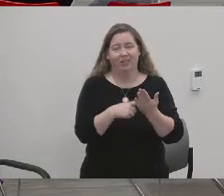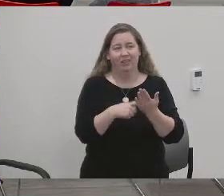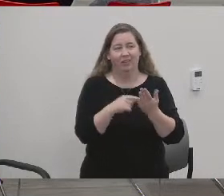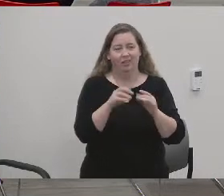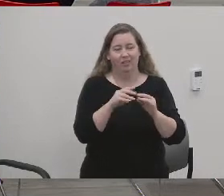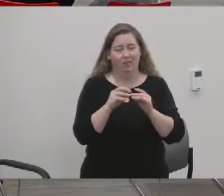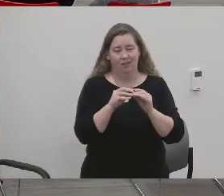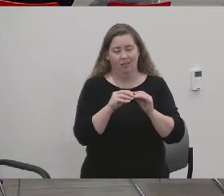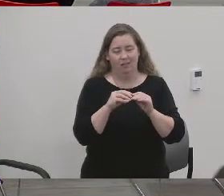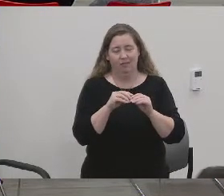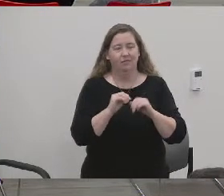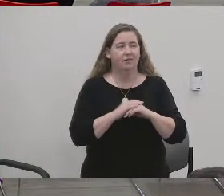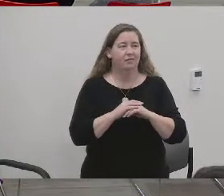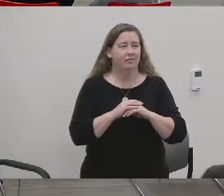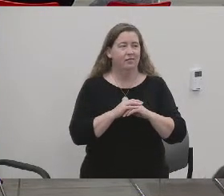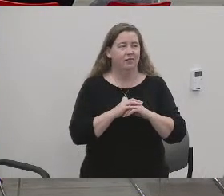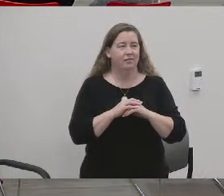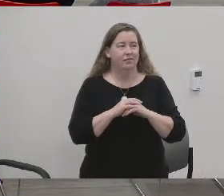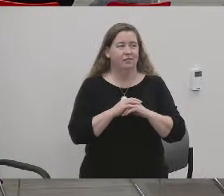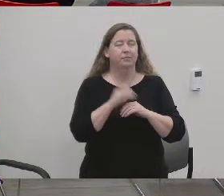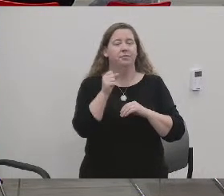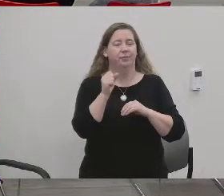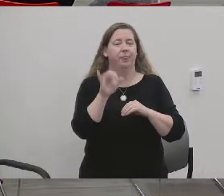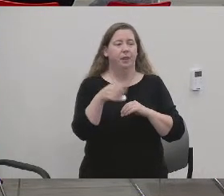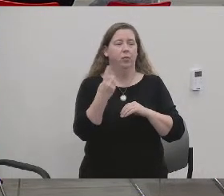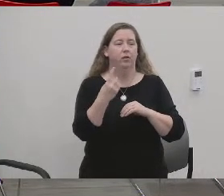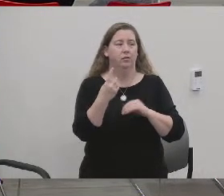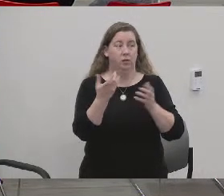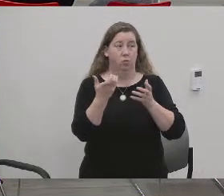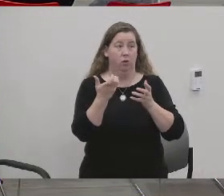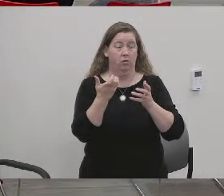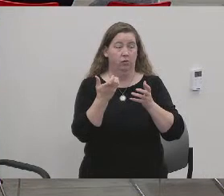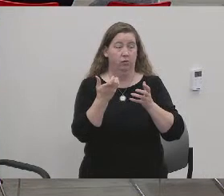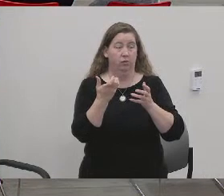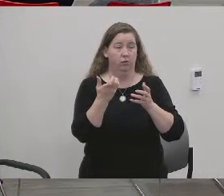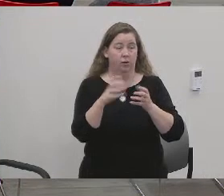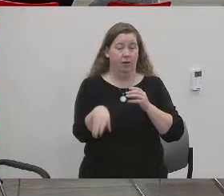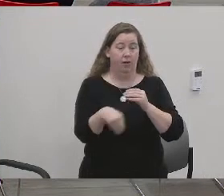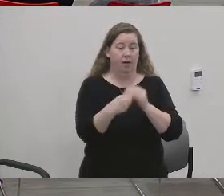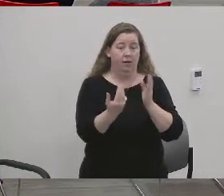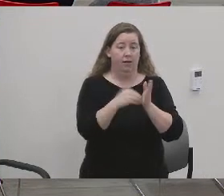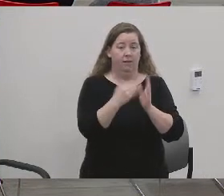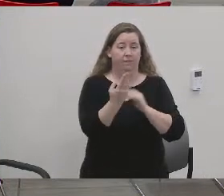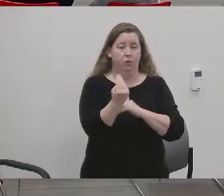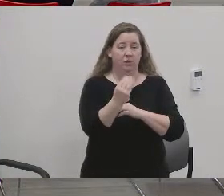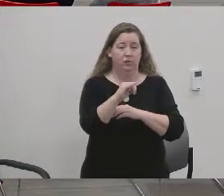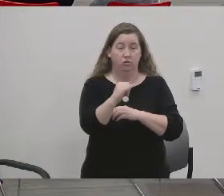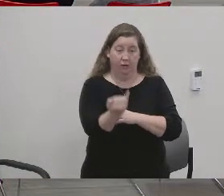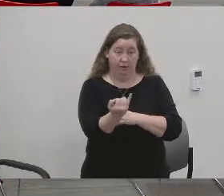Yeah, the one right above it. So do we want to bring that back in as 14J? Yeah.